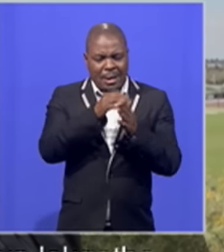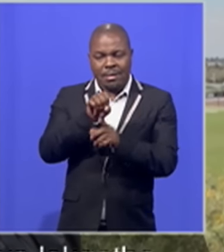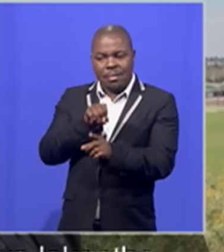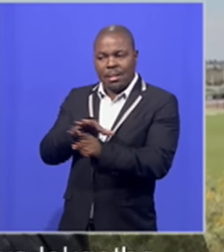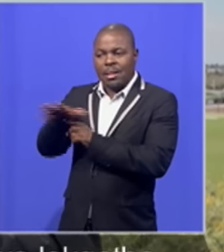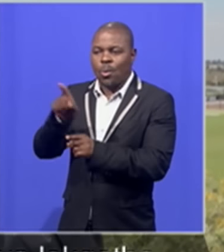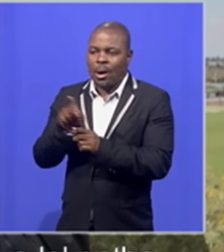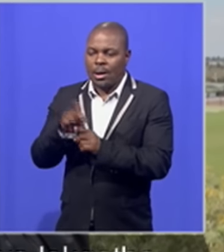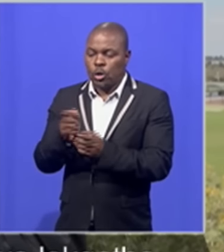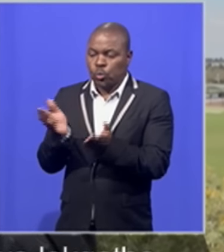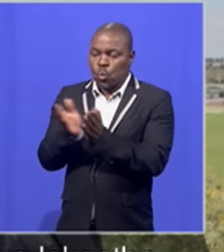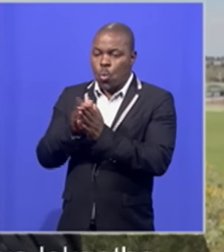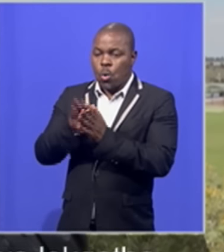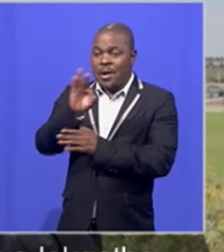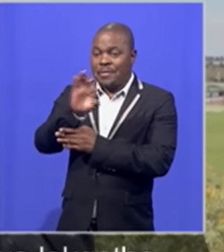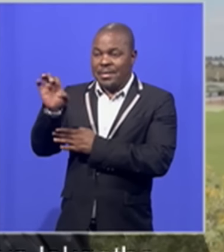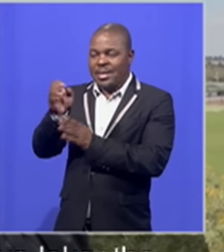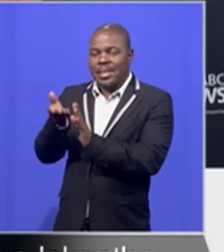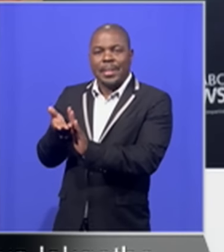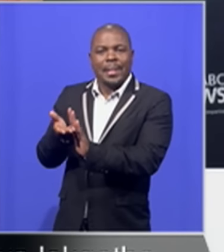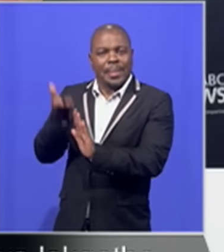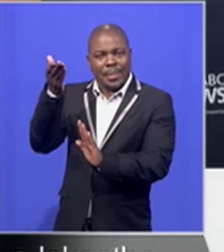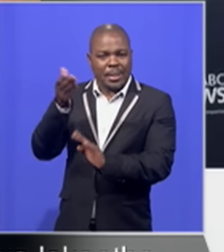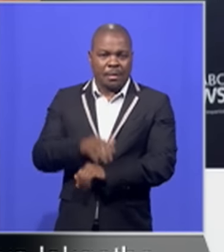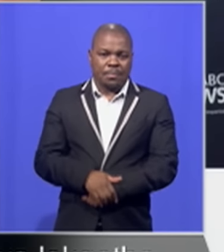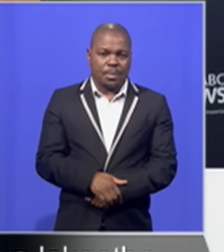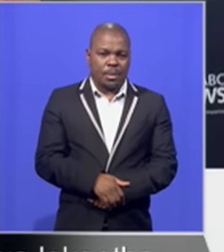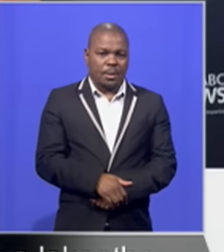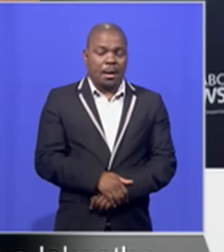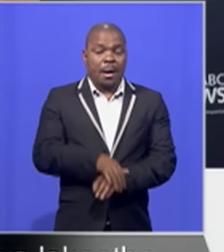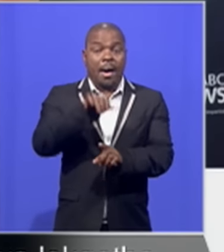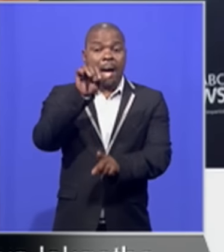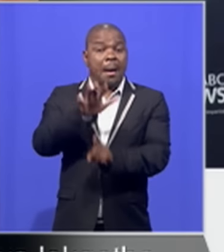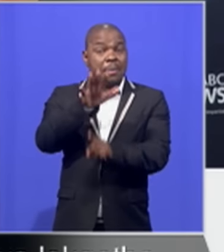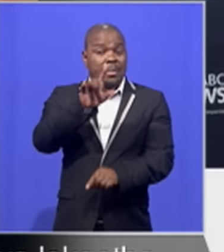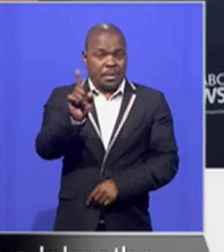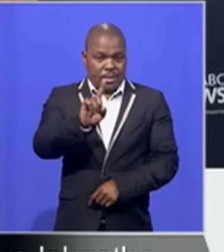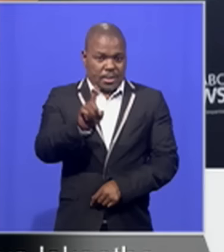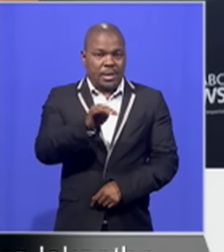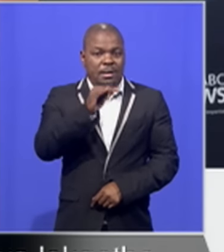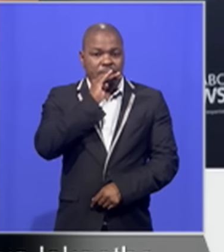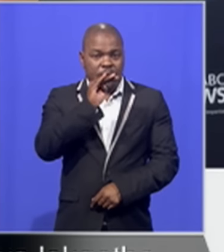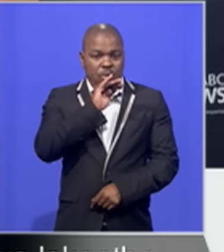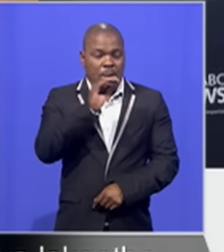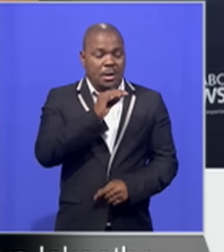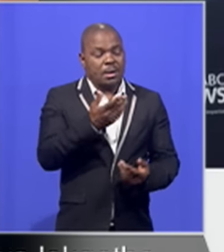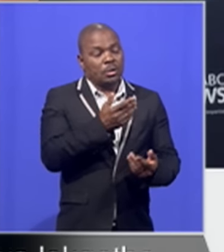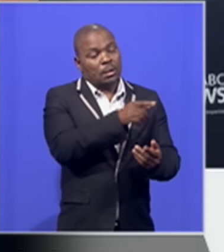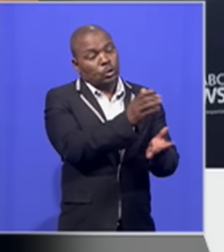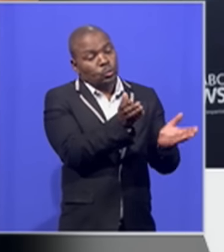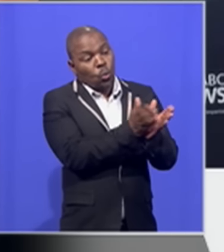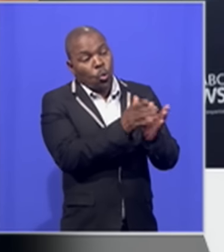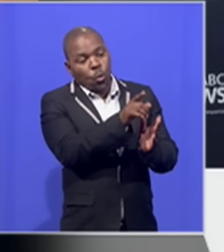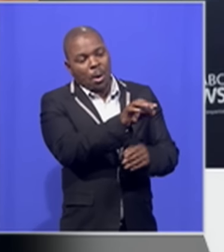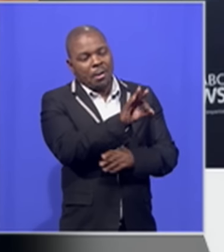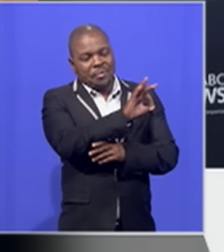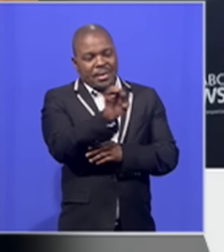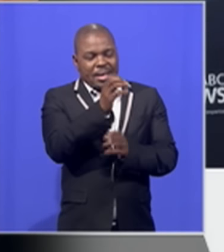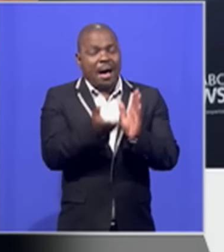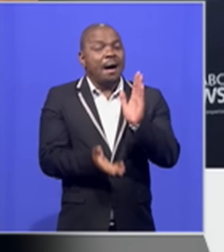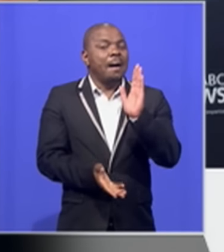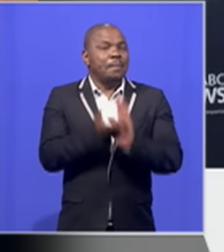tsa dithuto di ye kwa godimo thata. The impact is that it will increase fees for many member schools And the